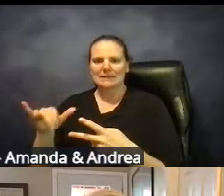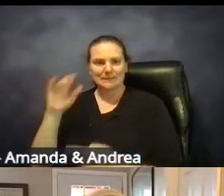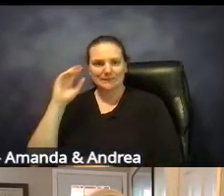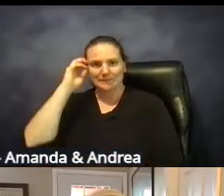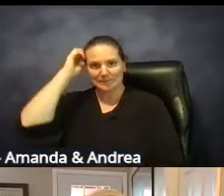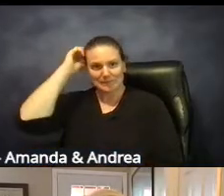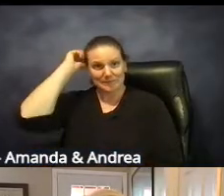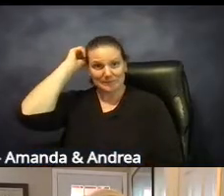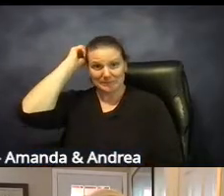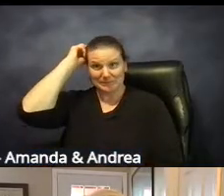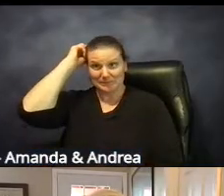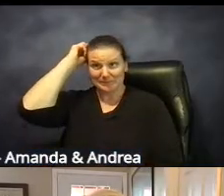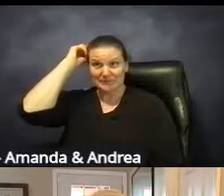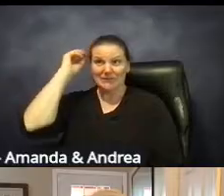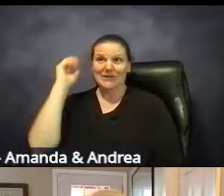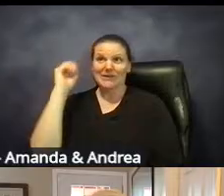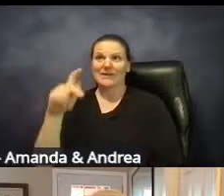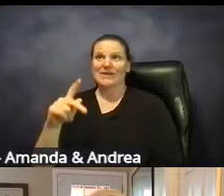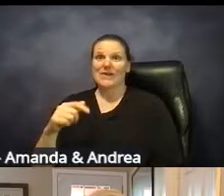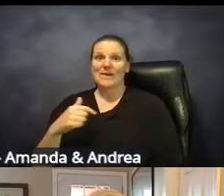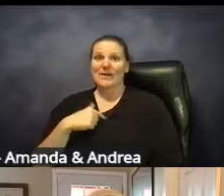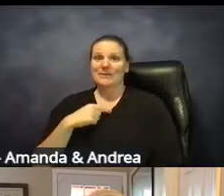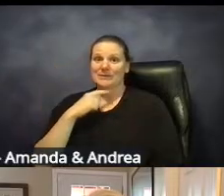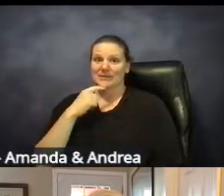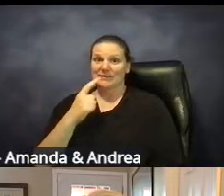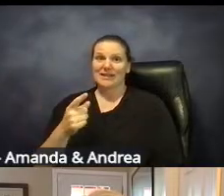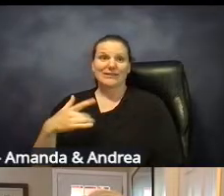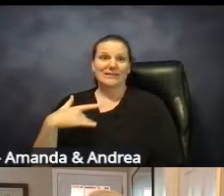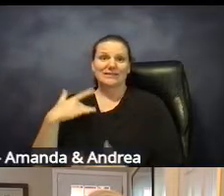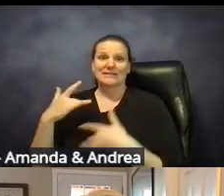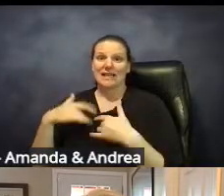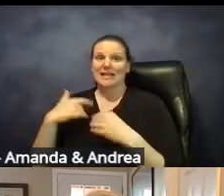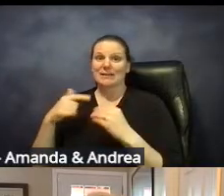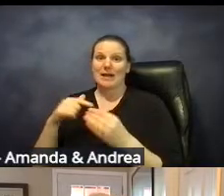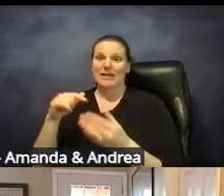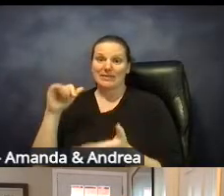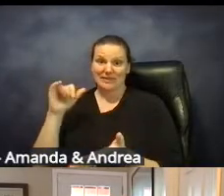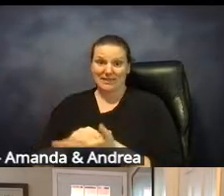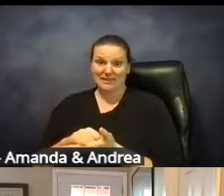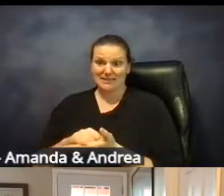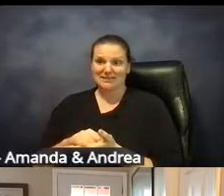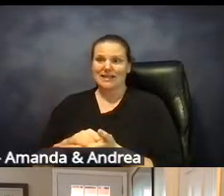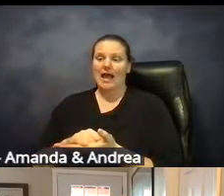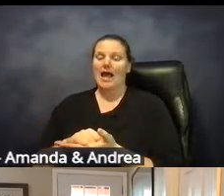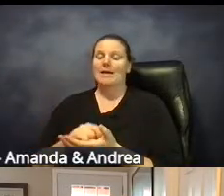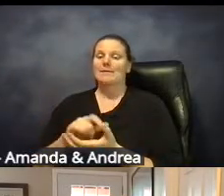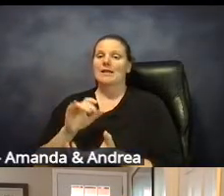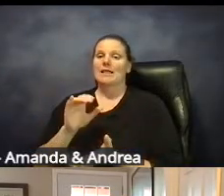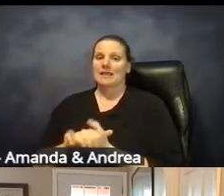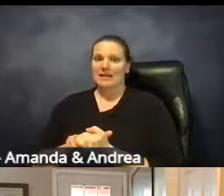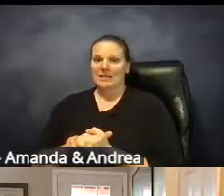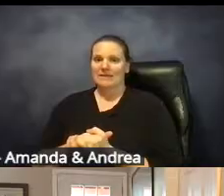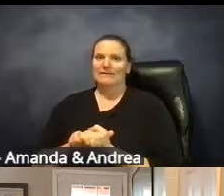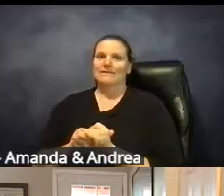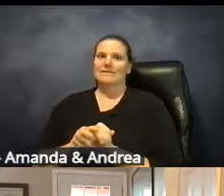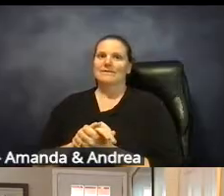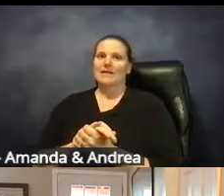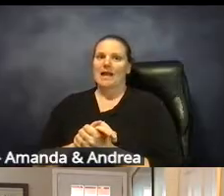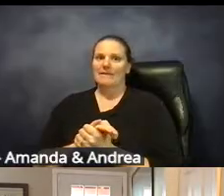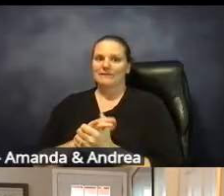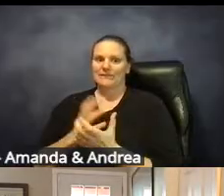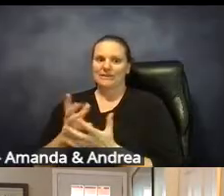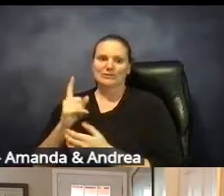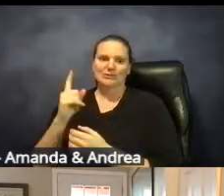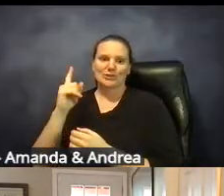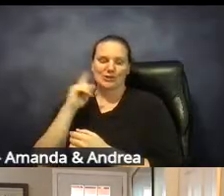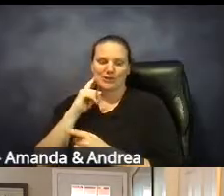Okay, I'm going to really tell you how excited I am about this, because I believe that I have heard